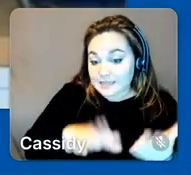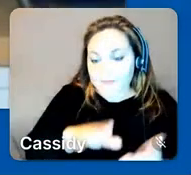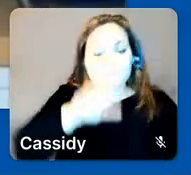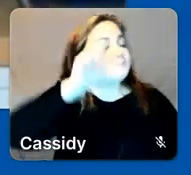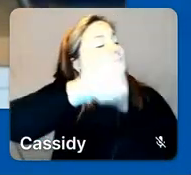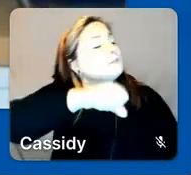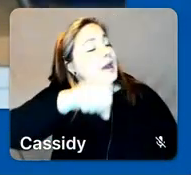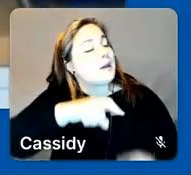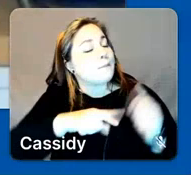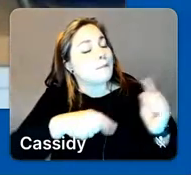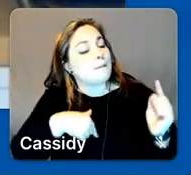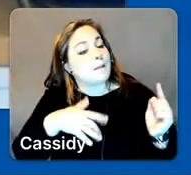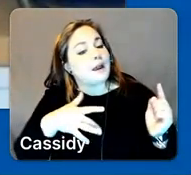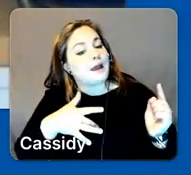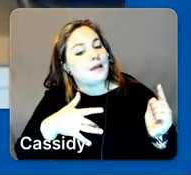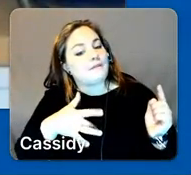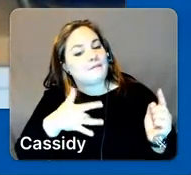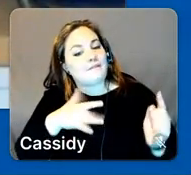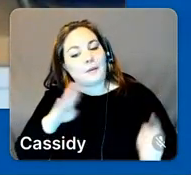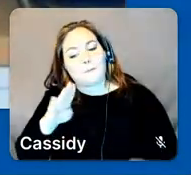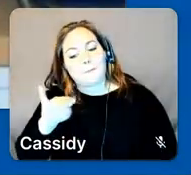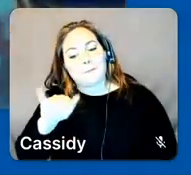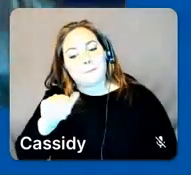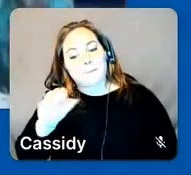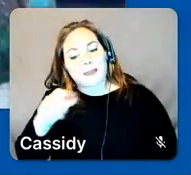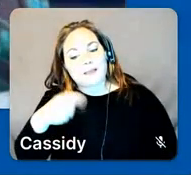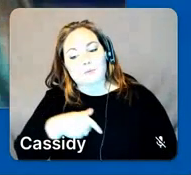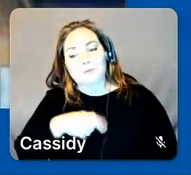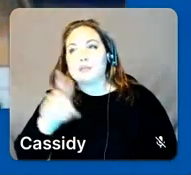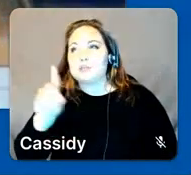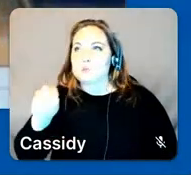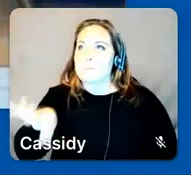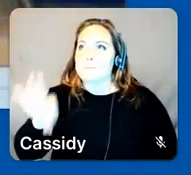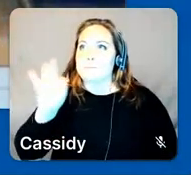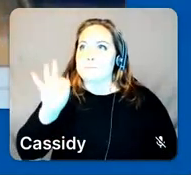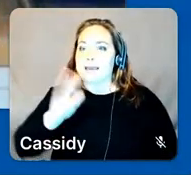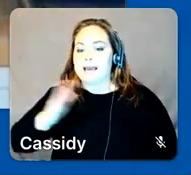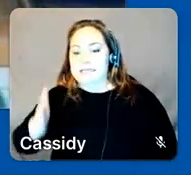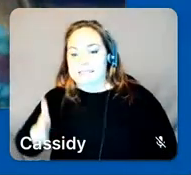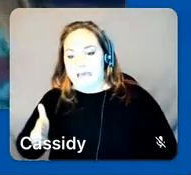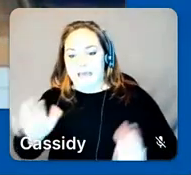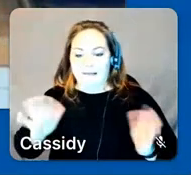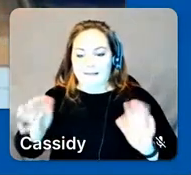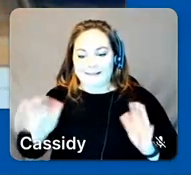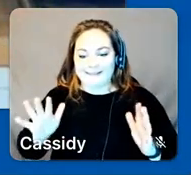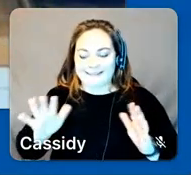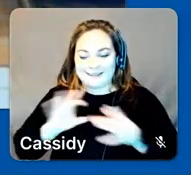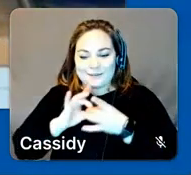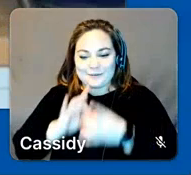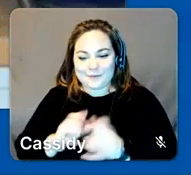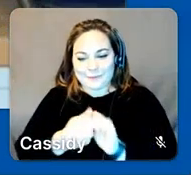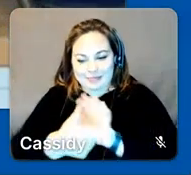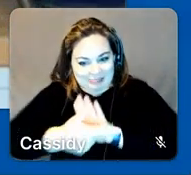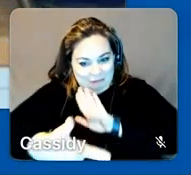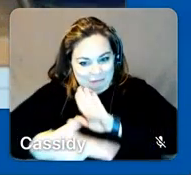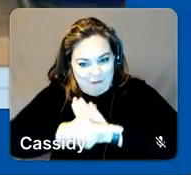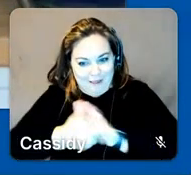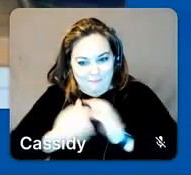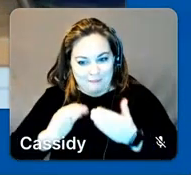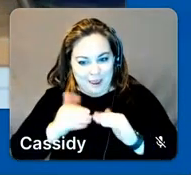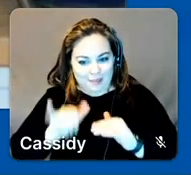you know, I still have a bias. We pick a side, right? In terms of like the crime and how that comes out.